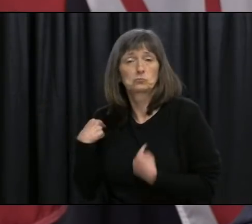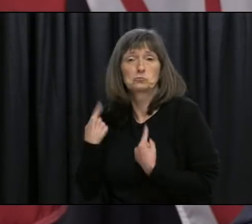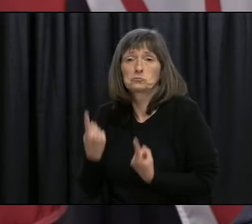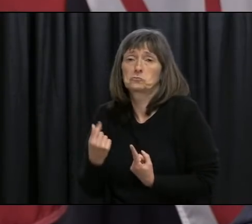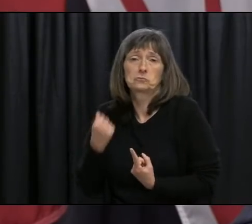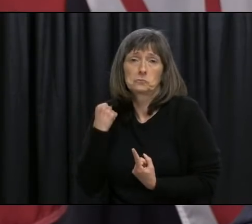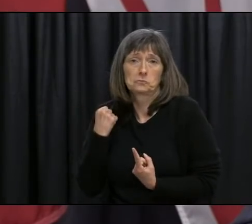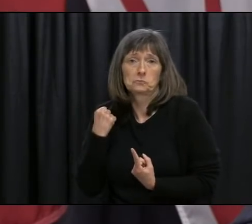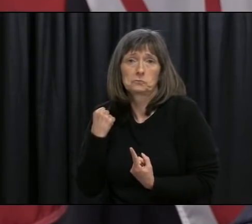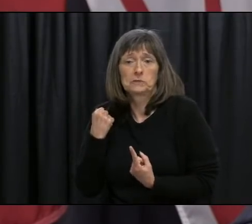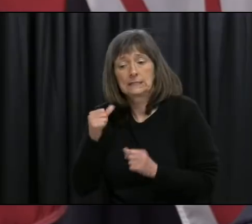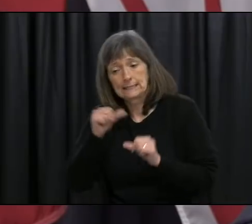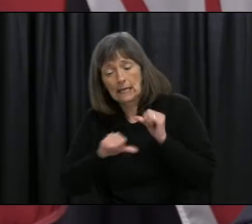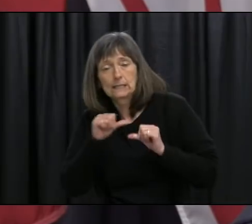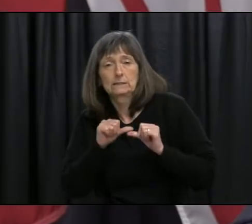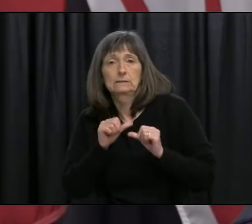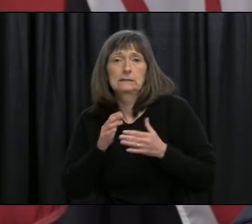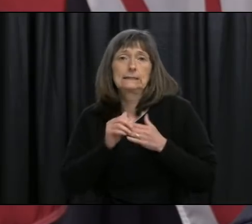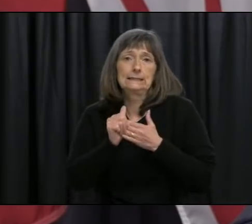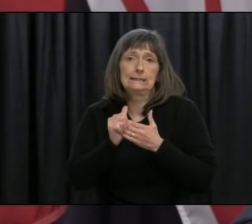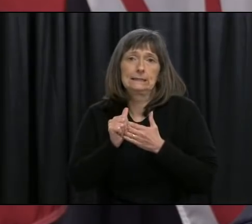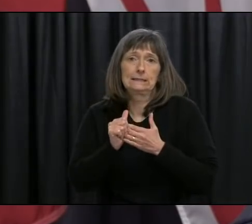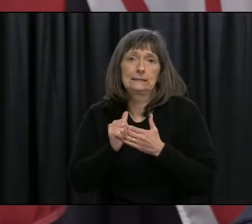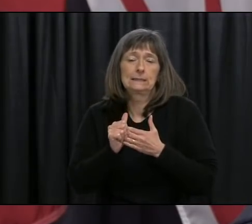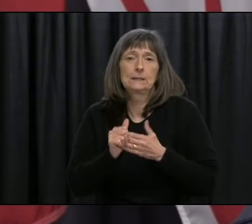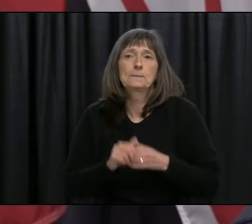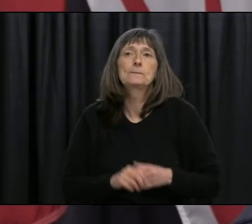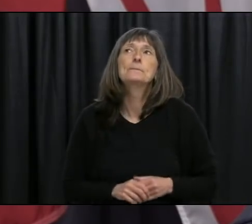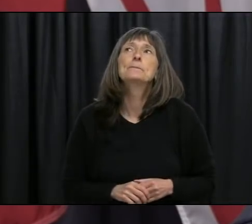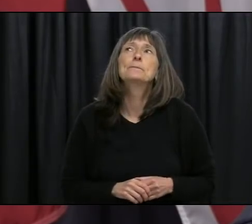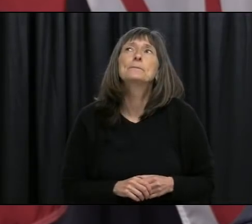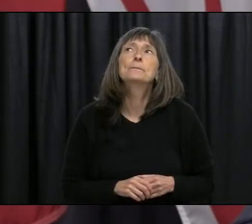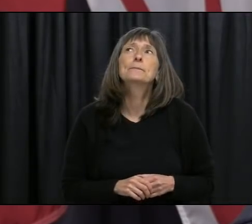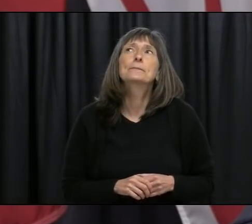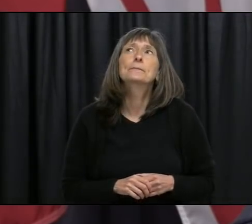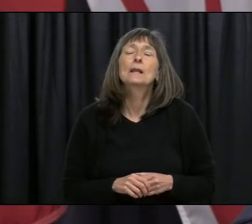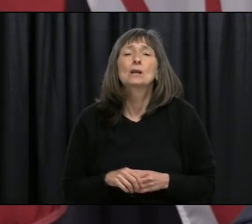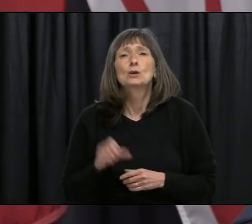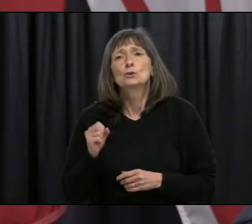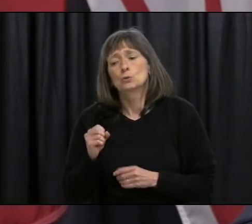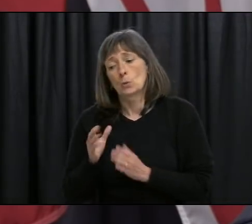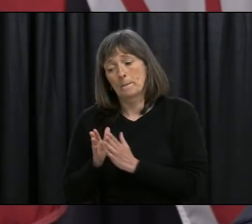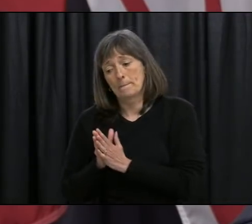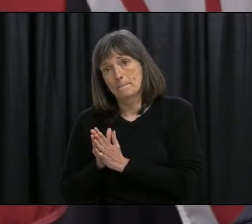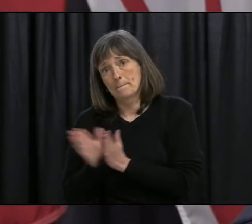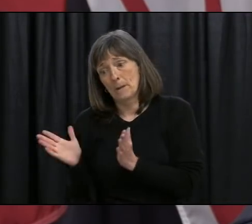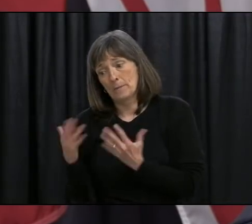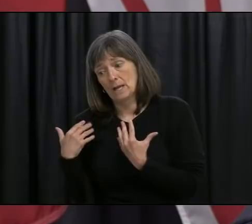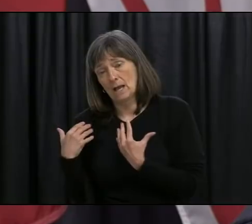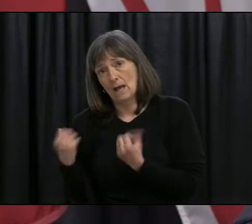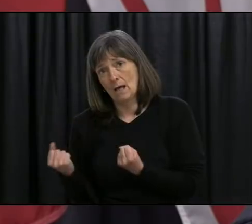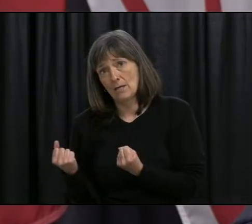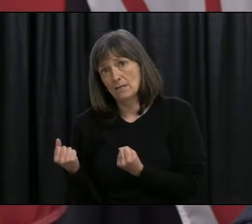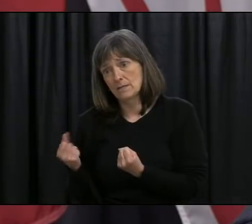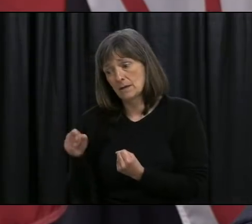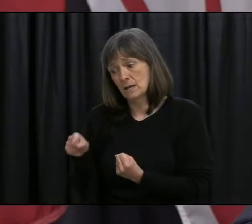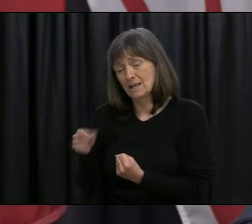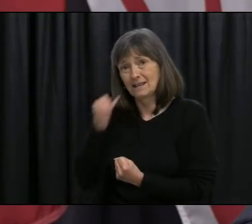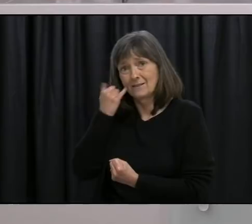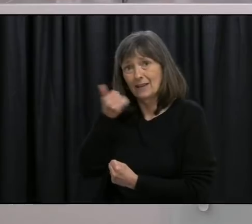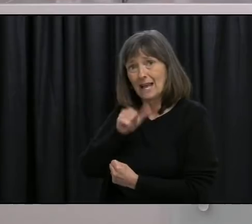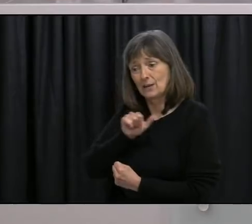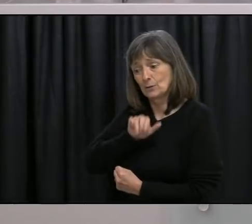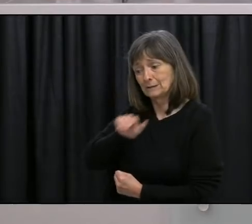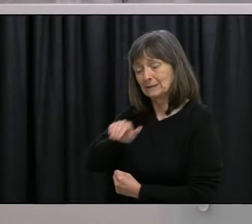and science. But shouldn't the Department of Public Health, be advocating for some of these services, like a breast screening clinic,